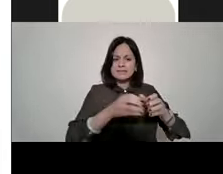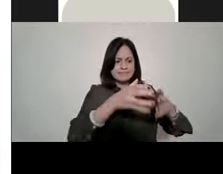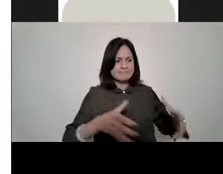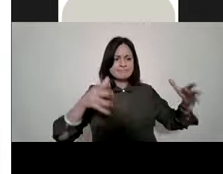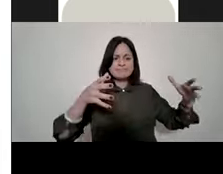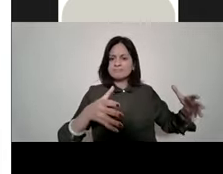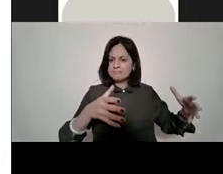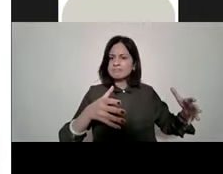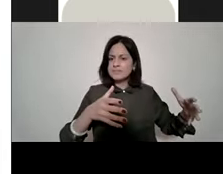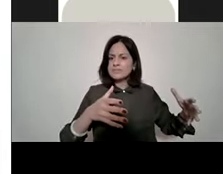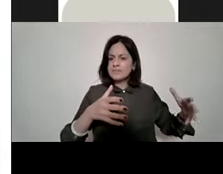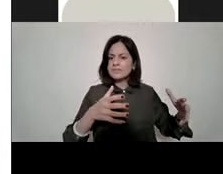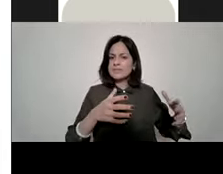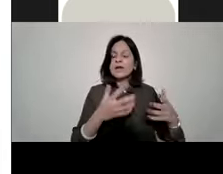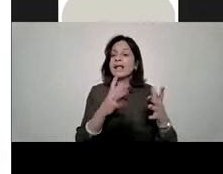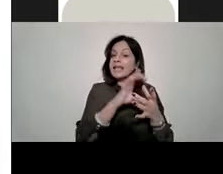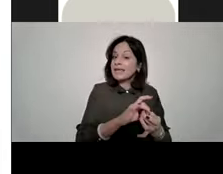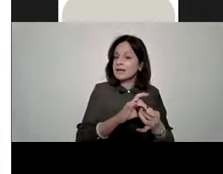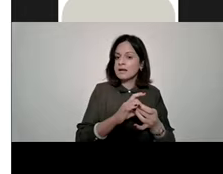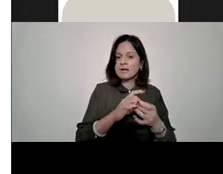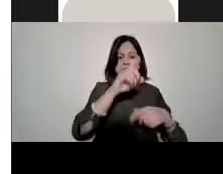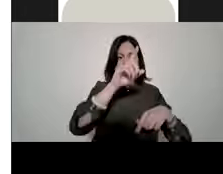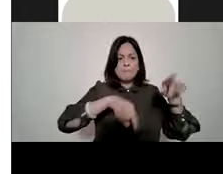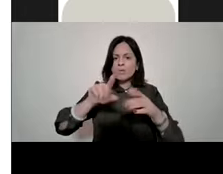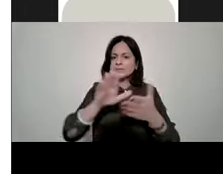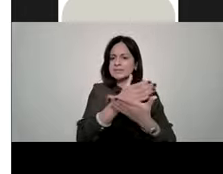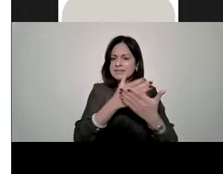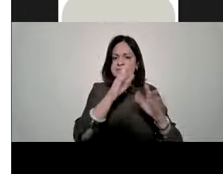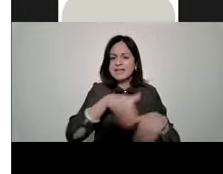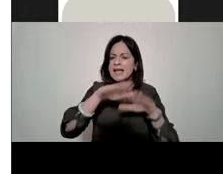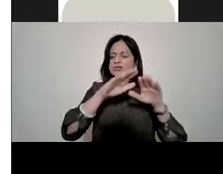in the era of the multinational companies, the globalization too.